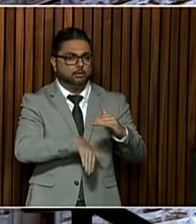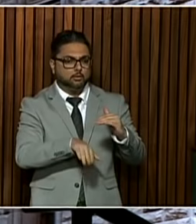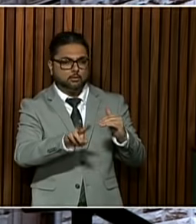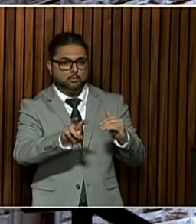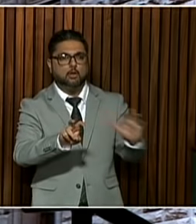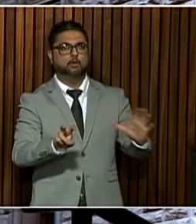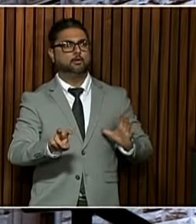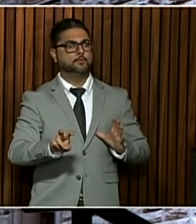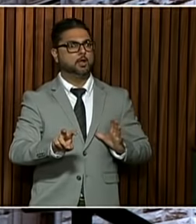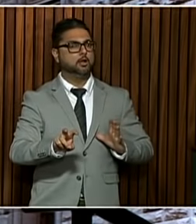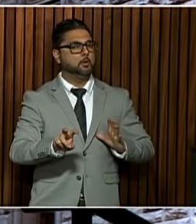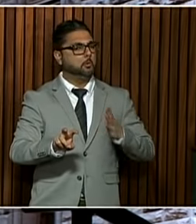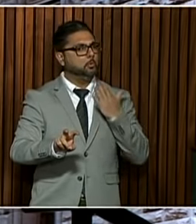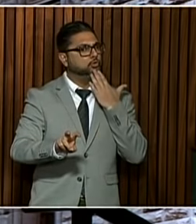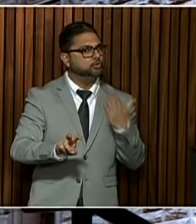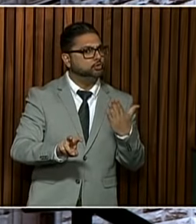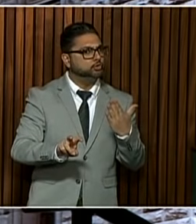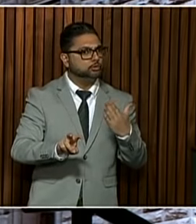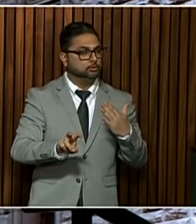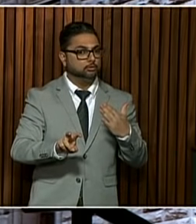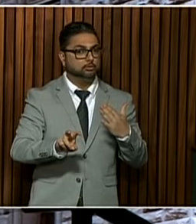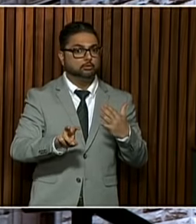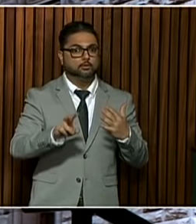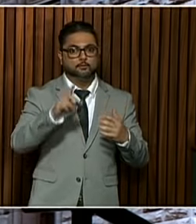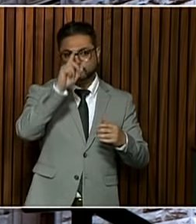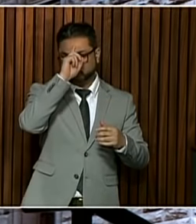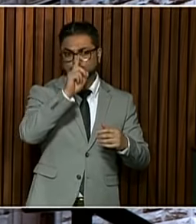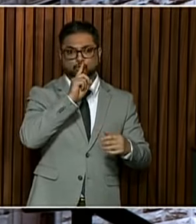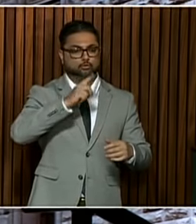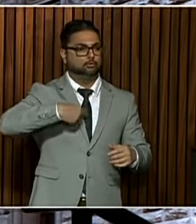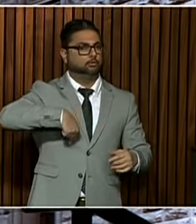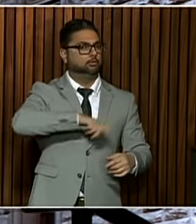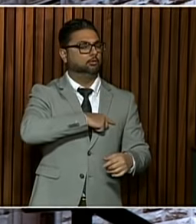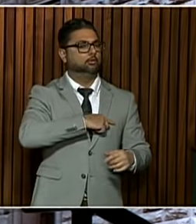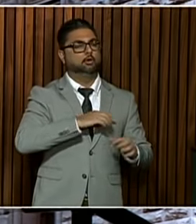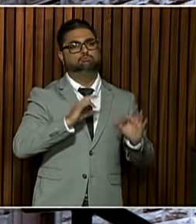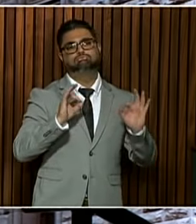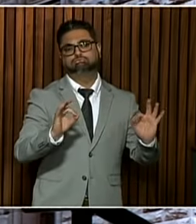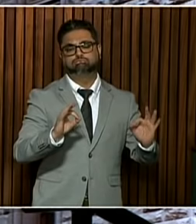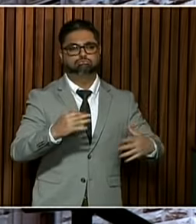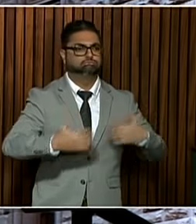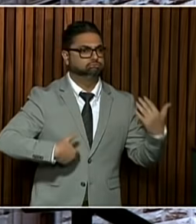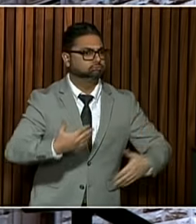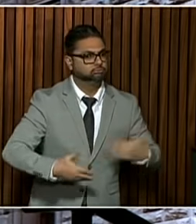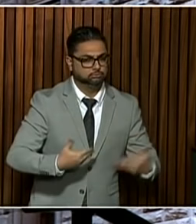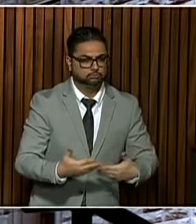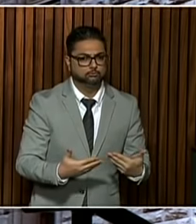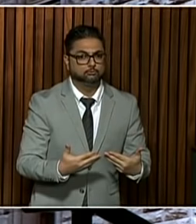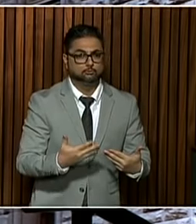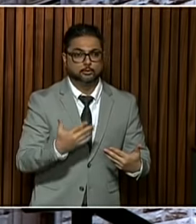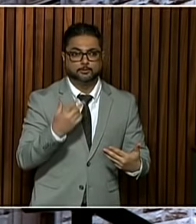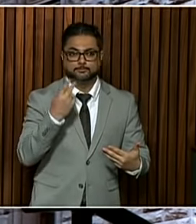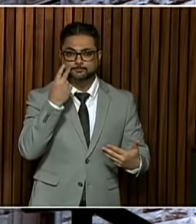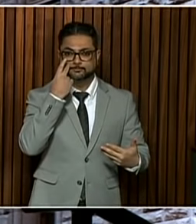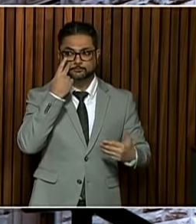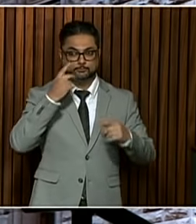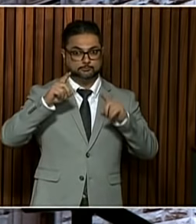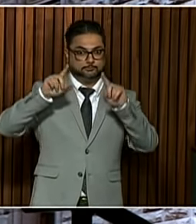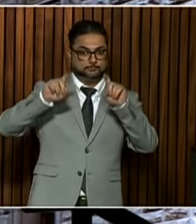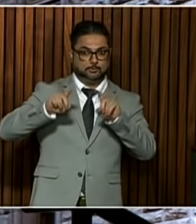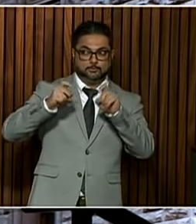trend goes over the next 4 or 5 days. So my general message is, again, you're doing well, keep at